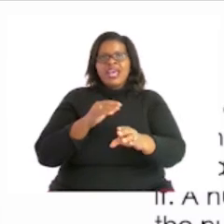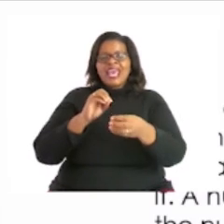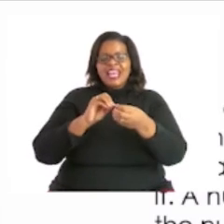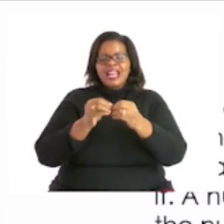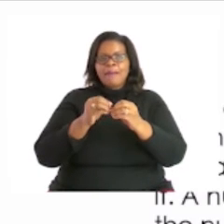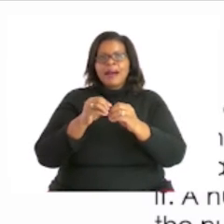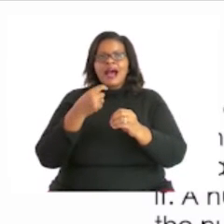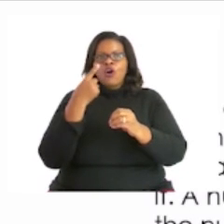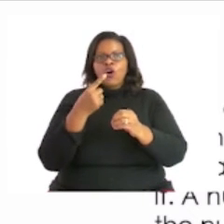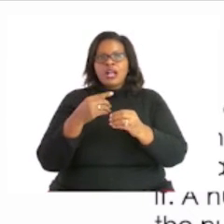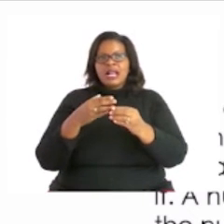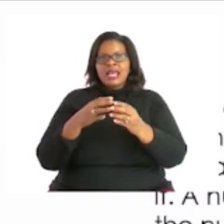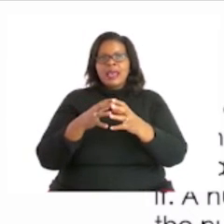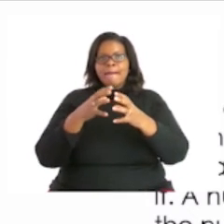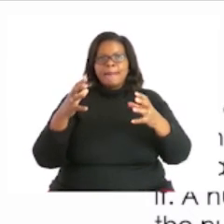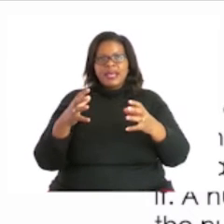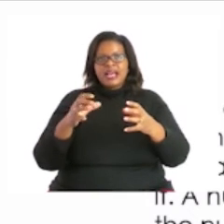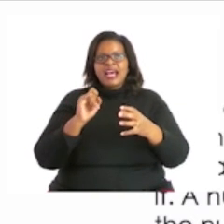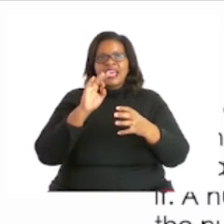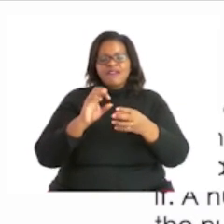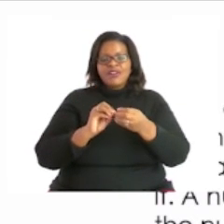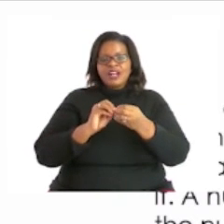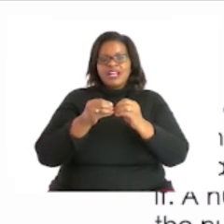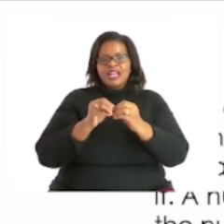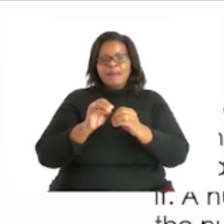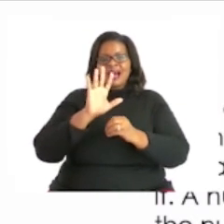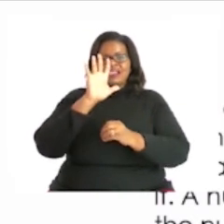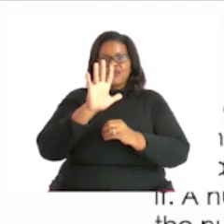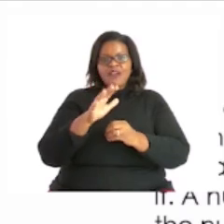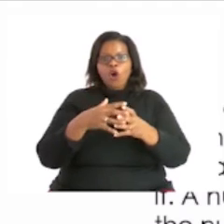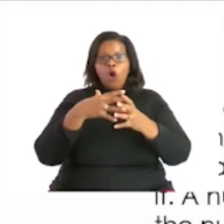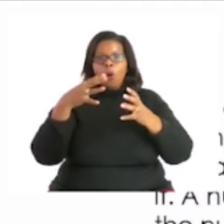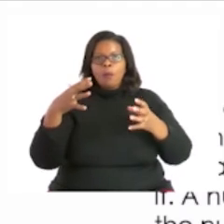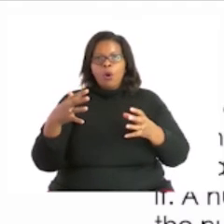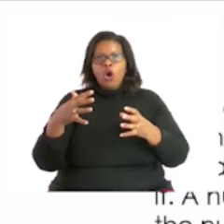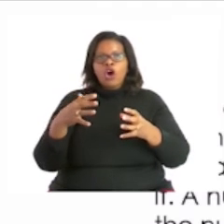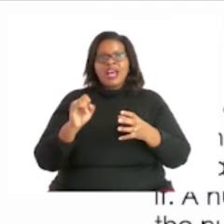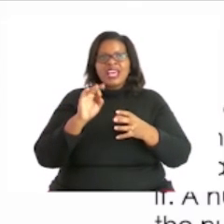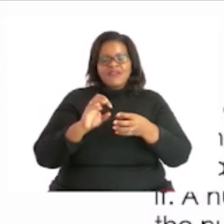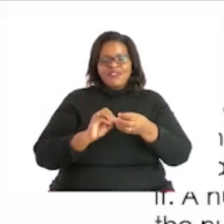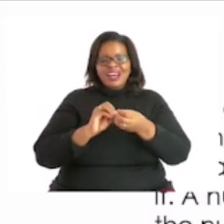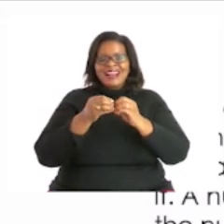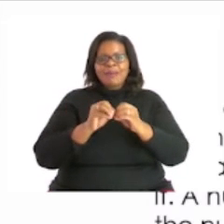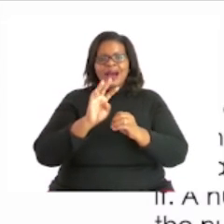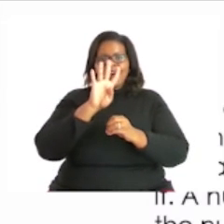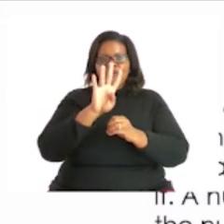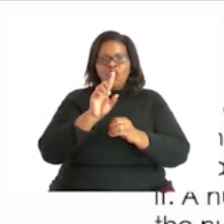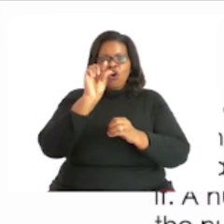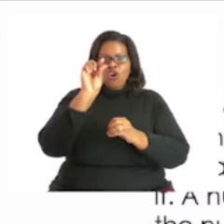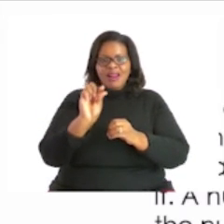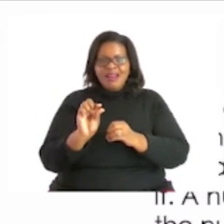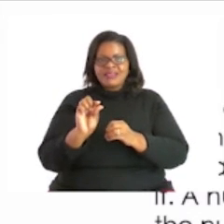become bigger if the other number is 5 and more. If the number is 4 or less, the rounding